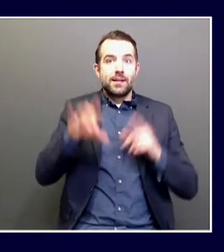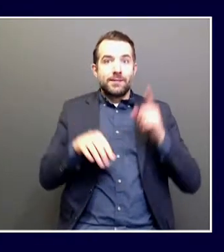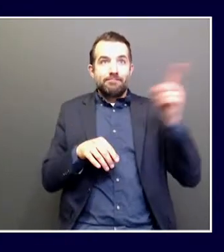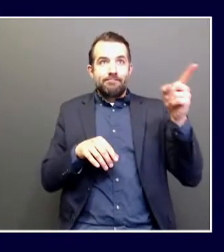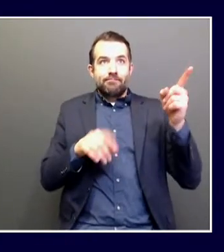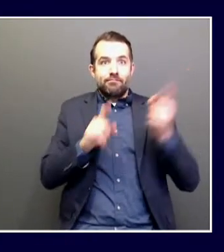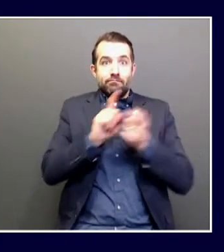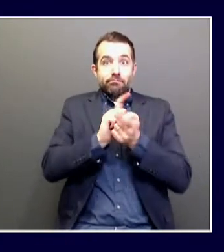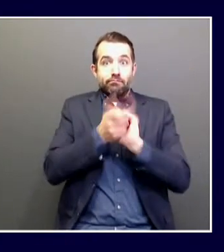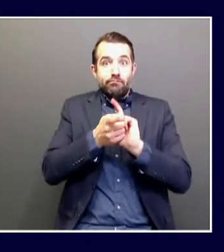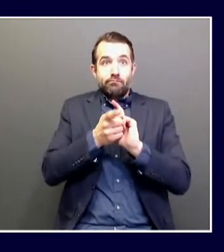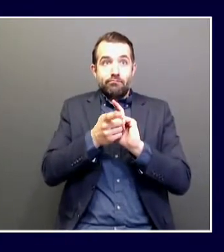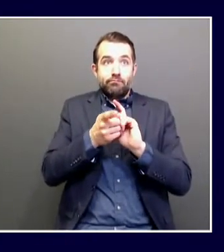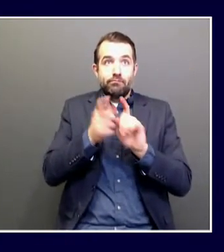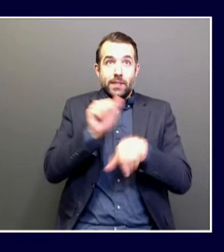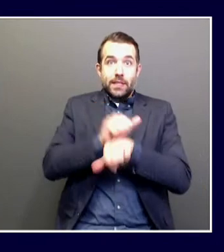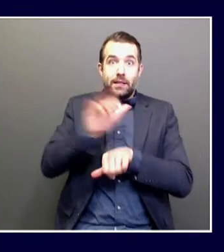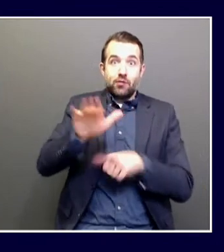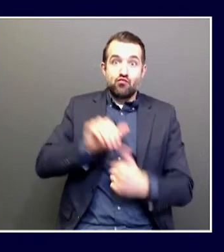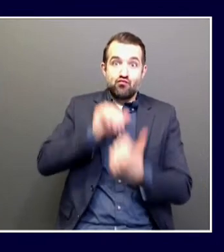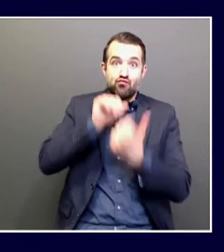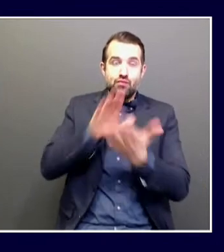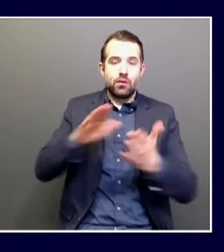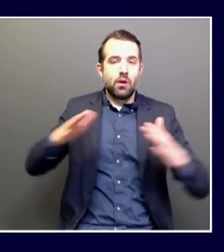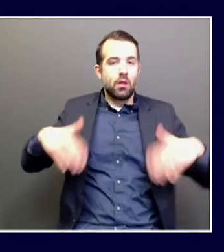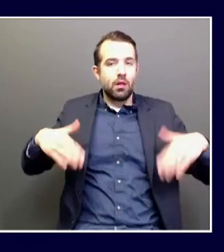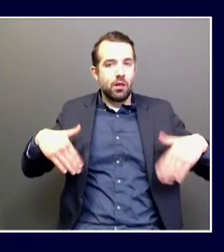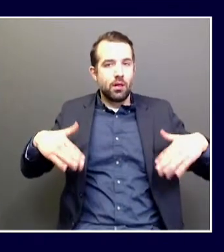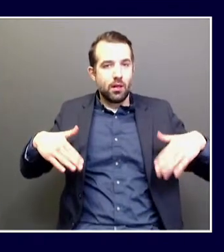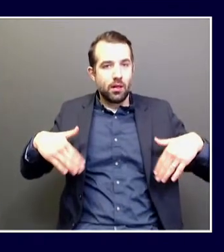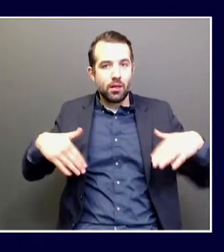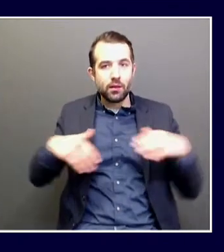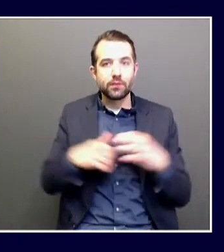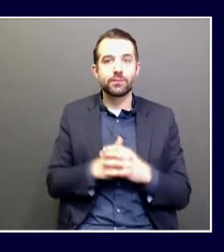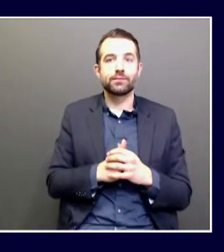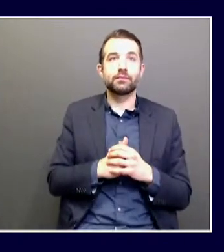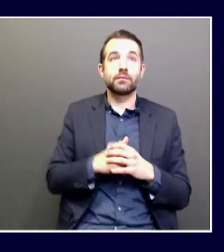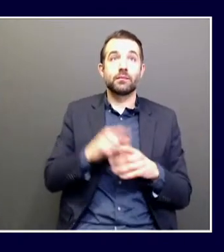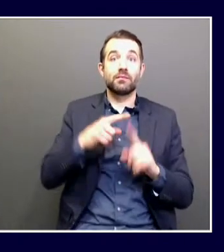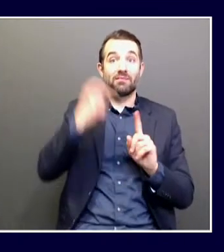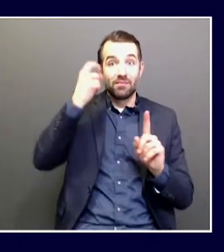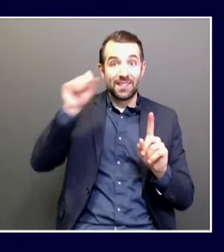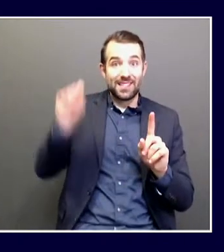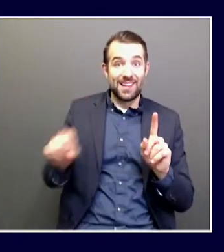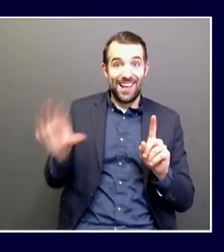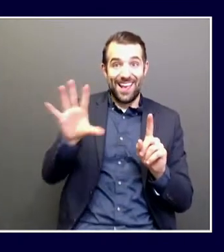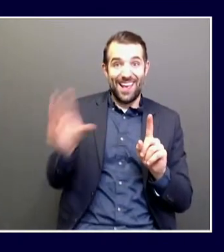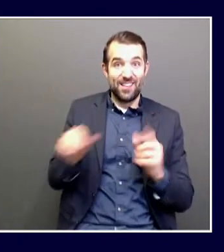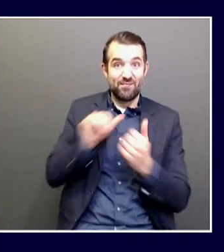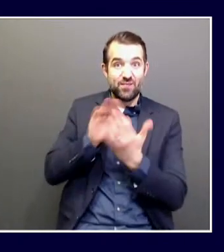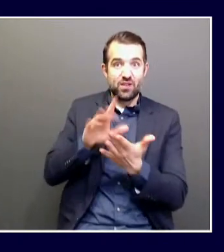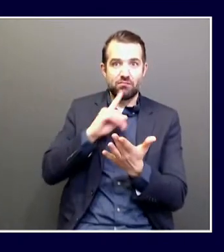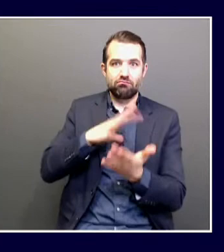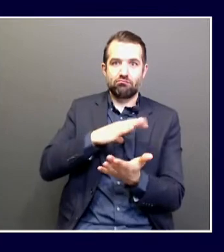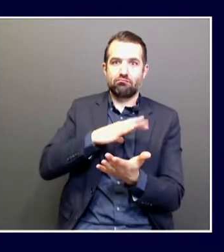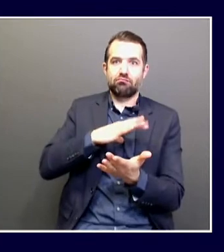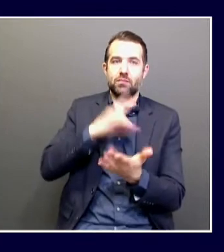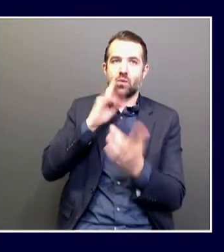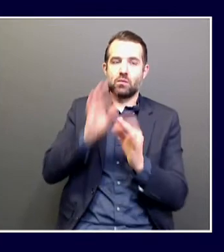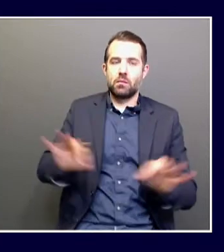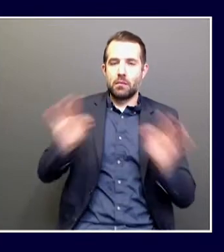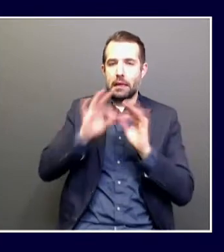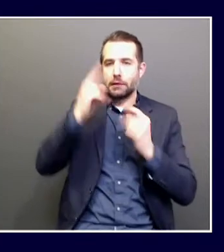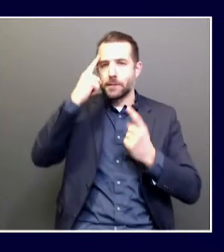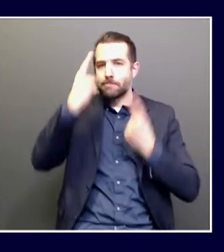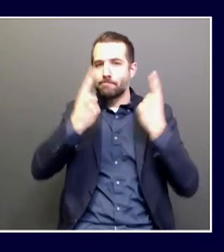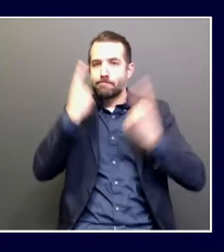South African researchers warrants consideration. And given that if you're at home, it's 6 in one, half dozen the other, no matter